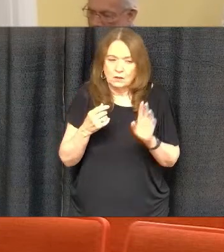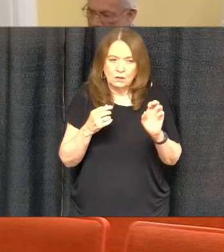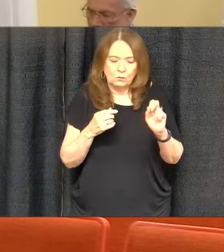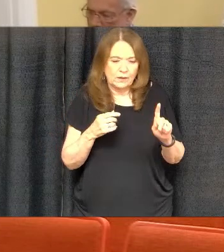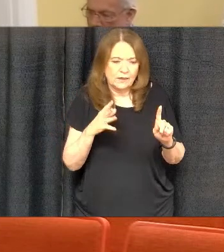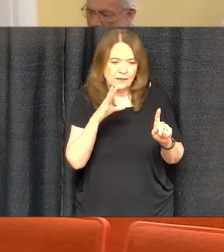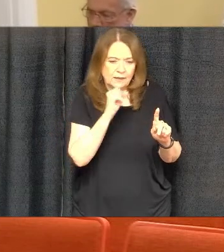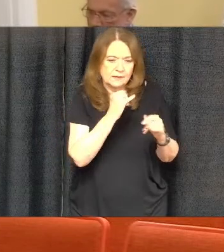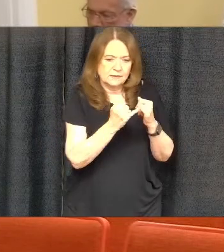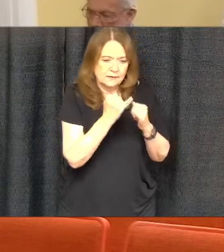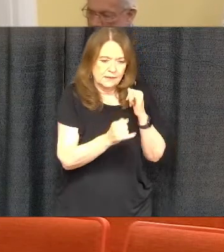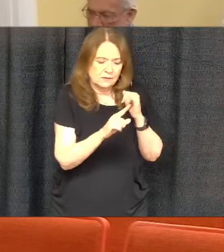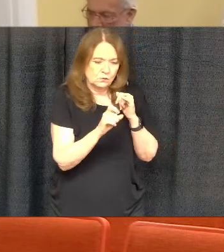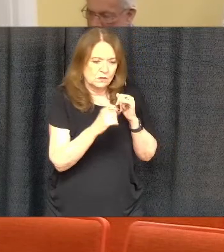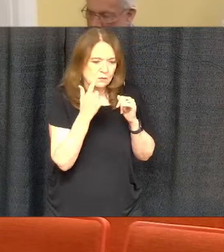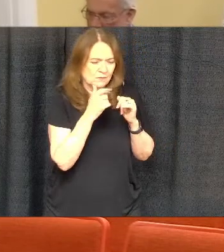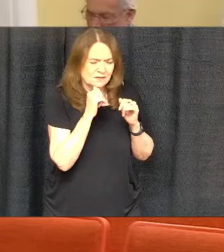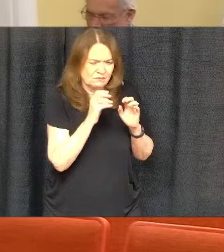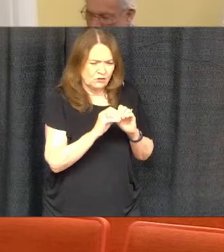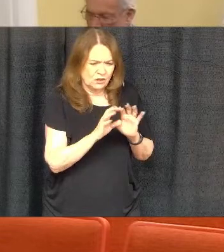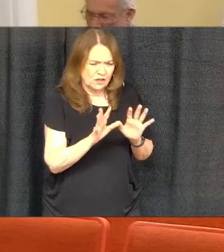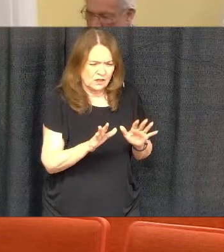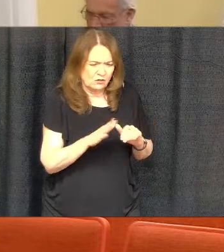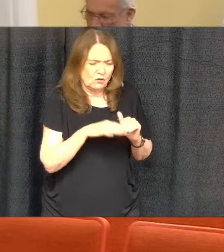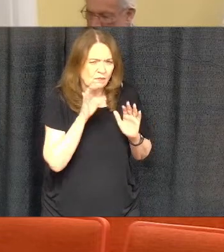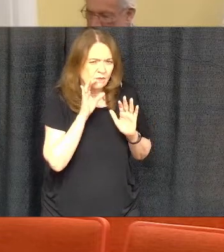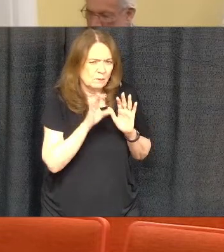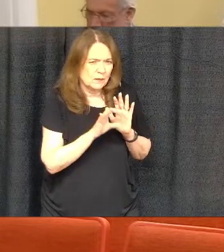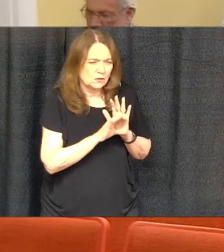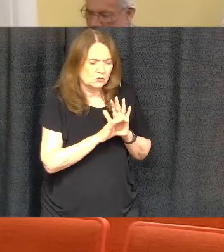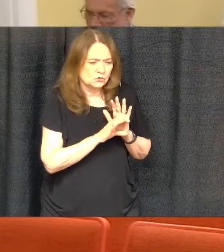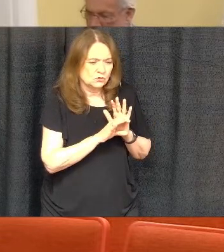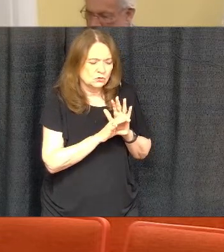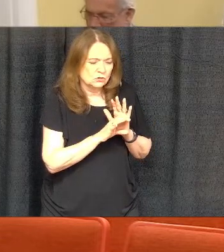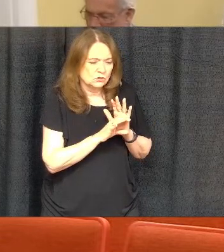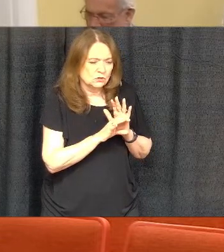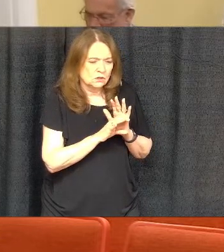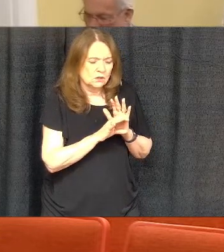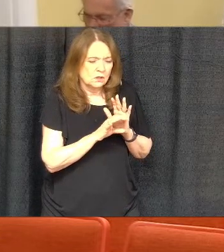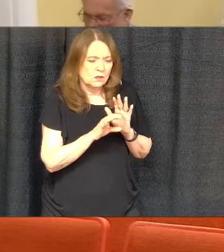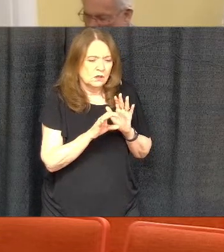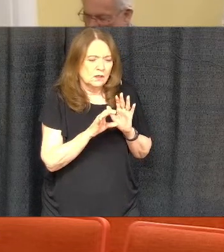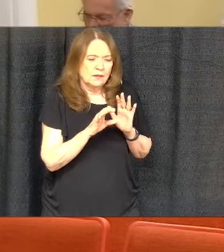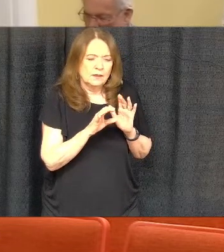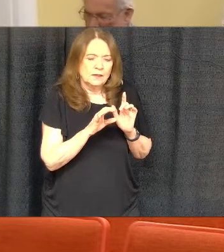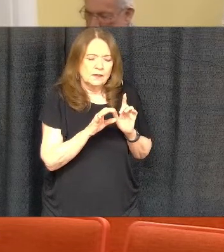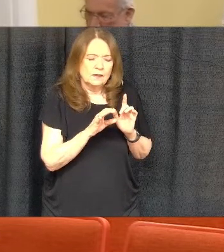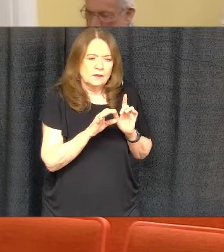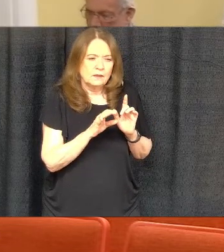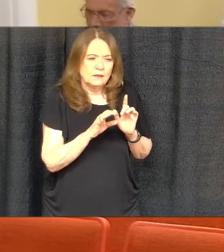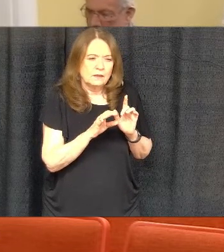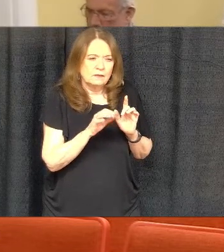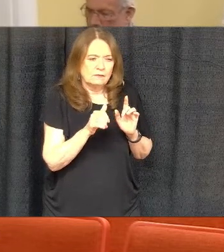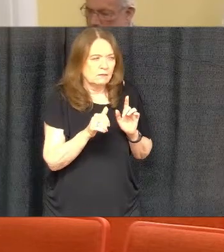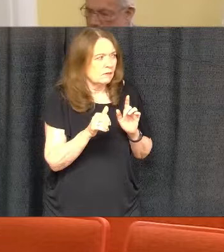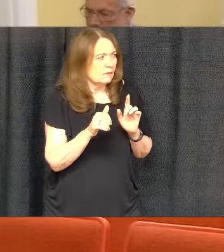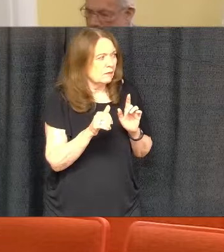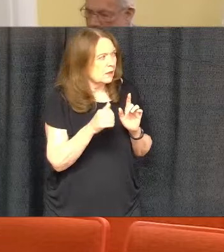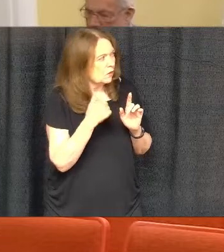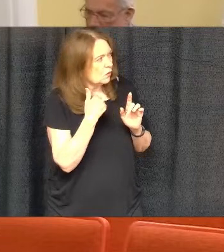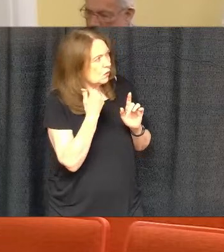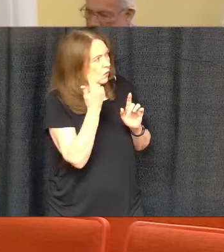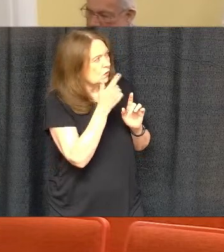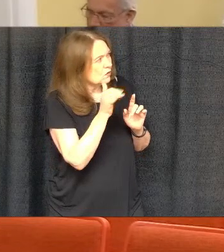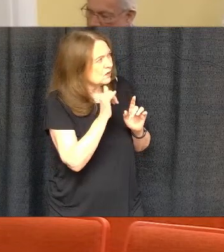quick, the last question, because it's not very clear on the pictures that we got. in the background, it looks like